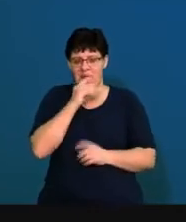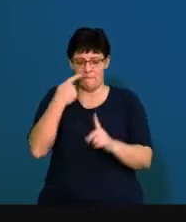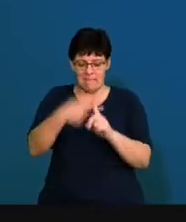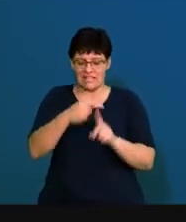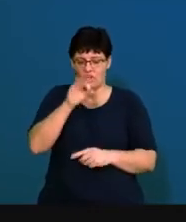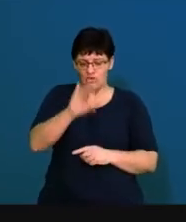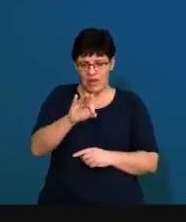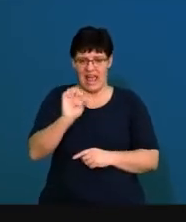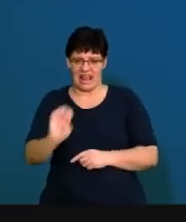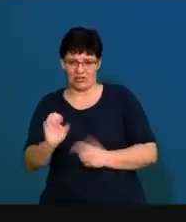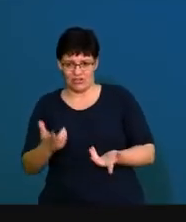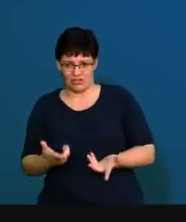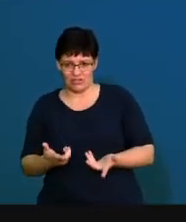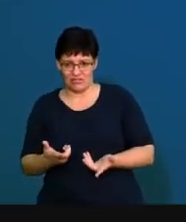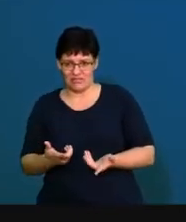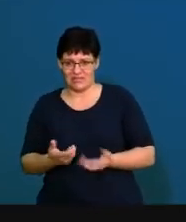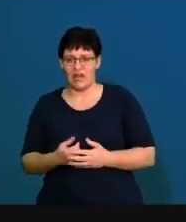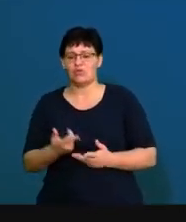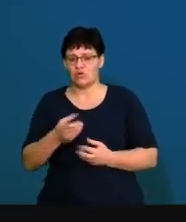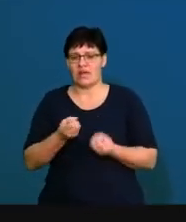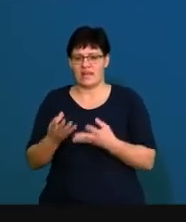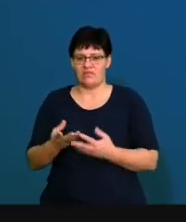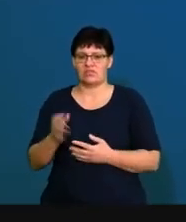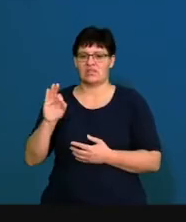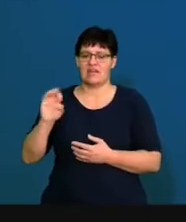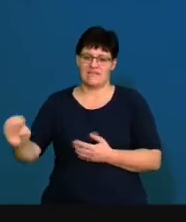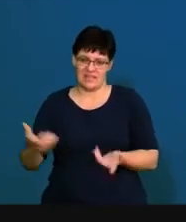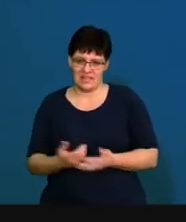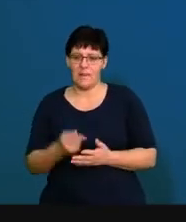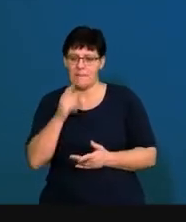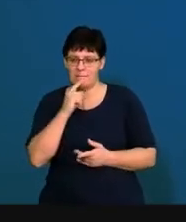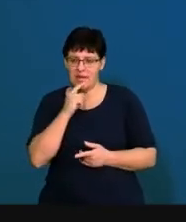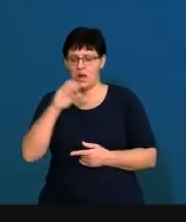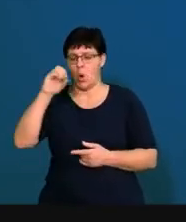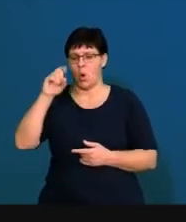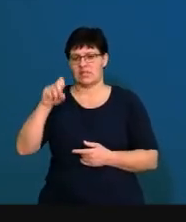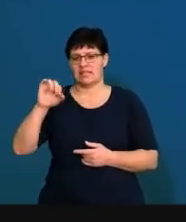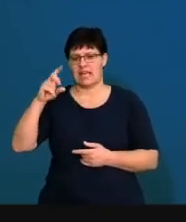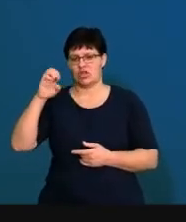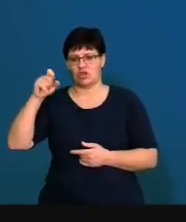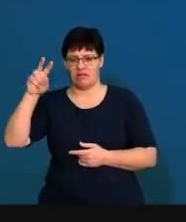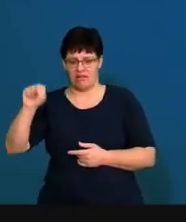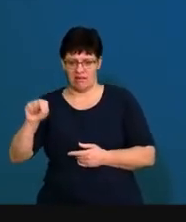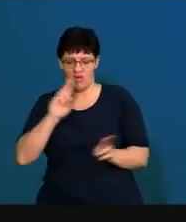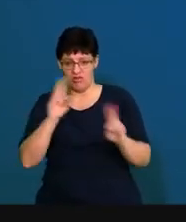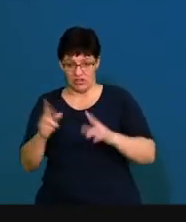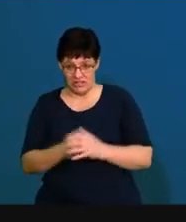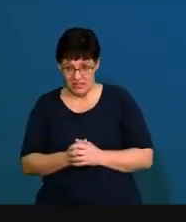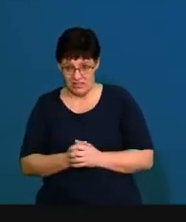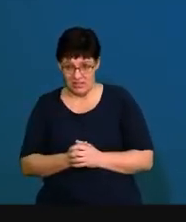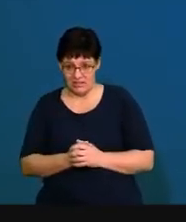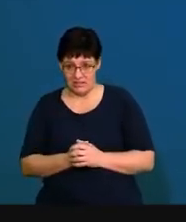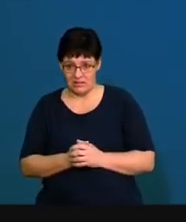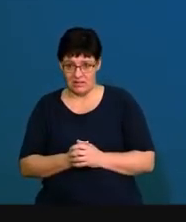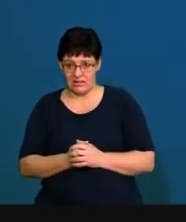say +3 electrons, okay? 1 arrow to give us iron. So that's our oxidation half reaction, okay? So if